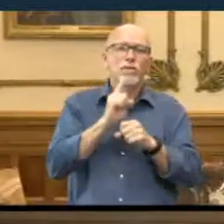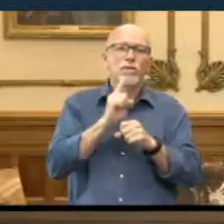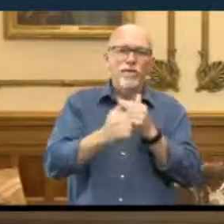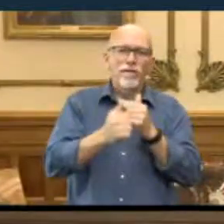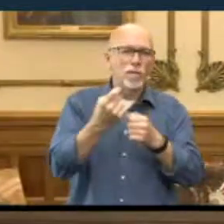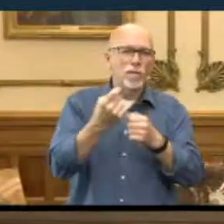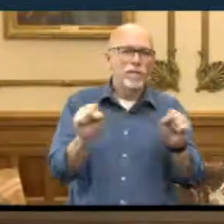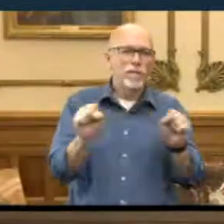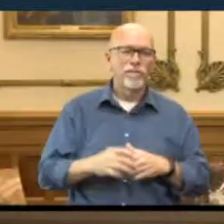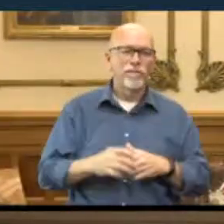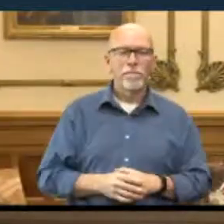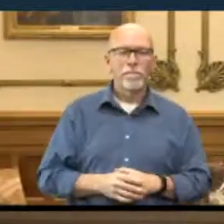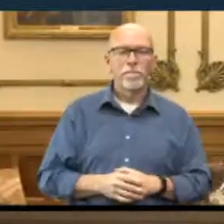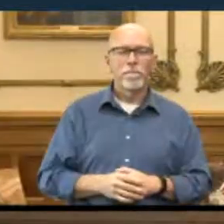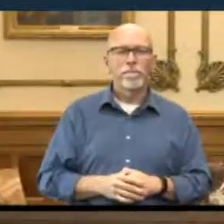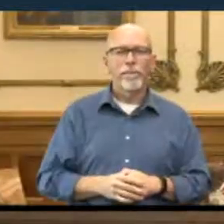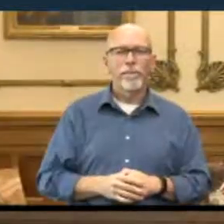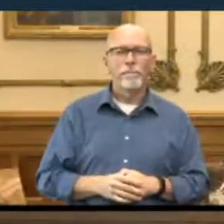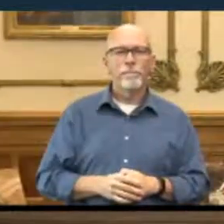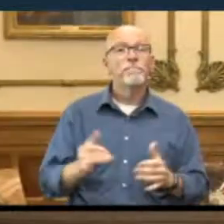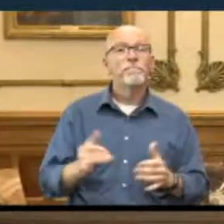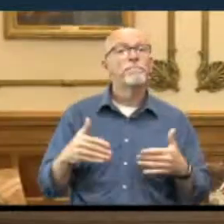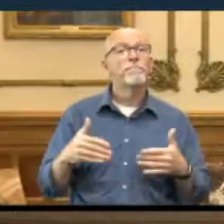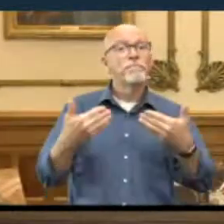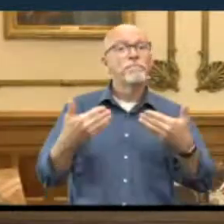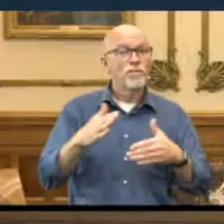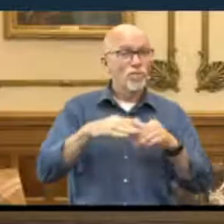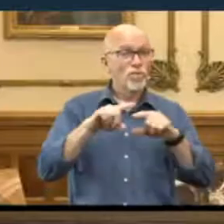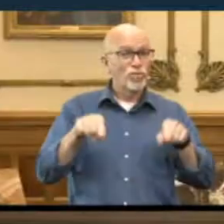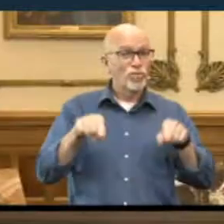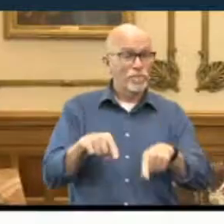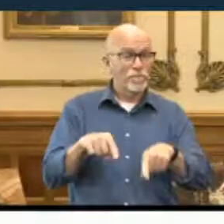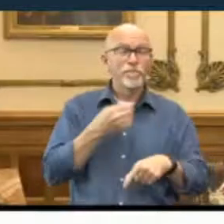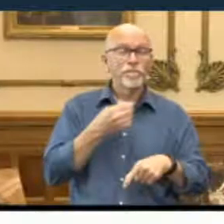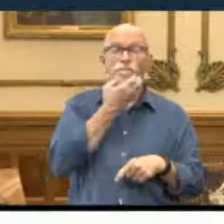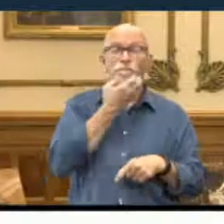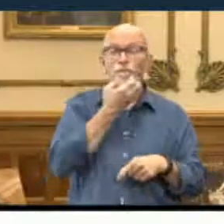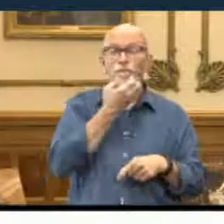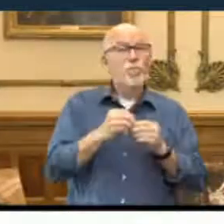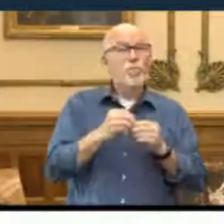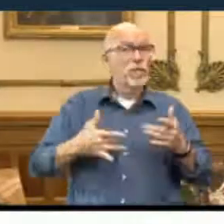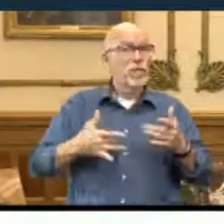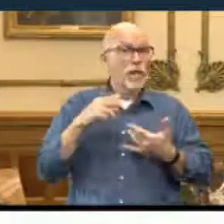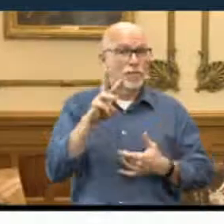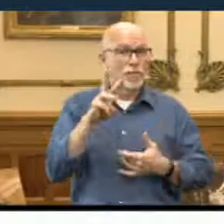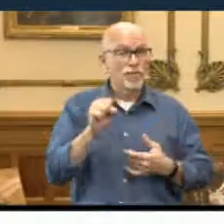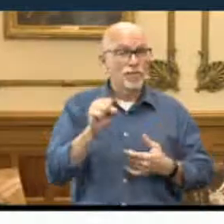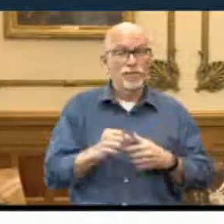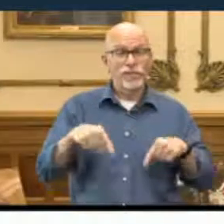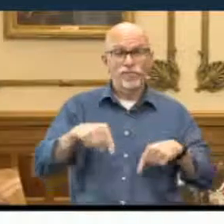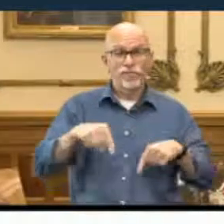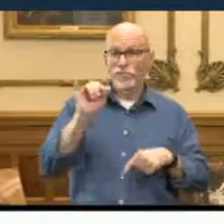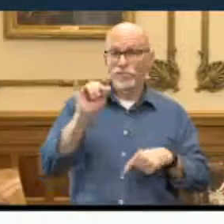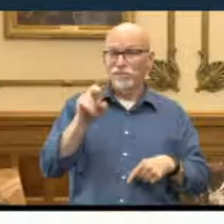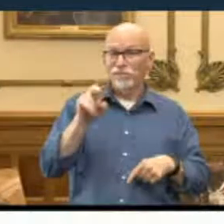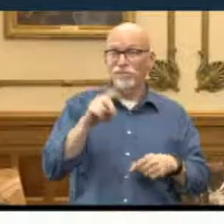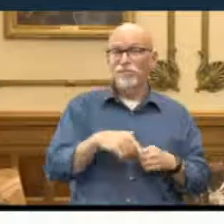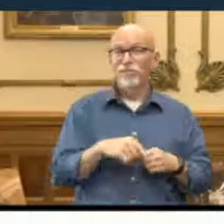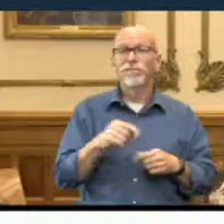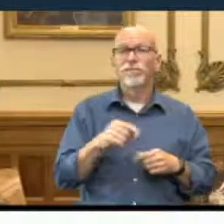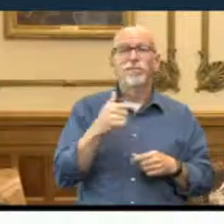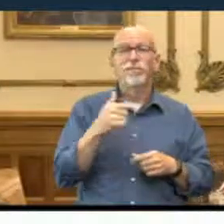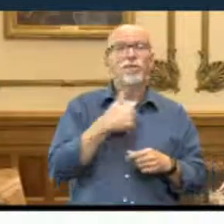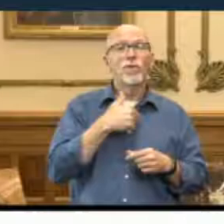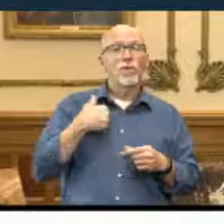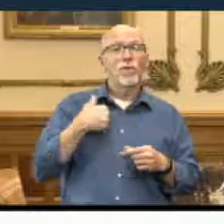do. Now on to what you mentioned and what's on the screen. Some even more exciting news here in Indiana as we